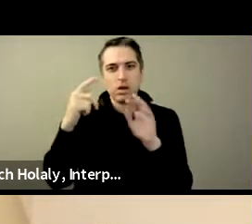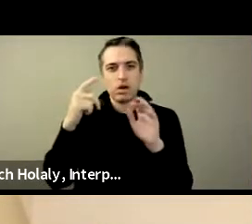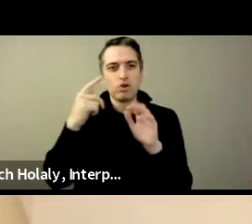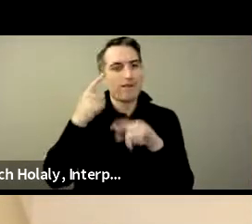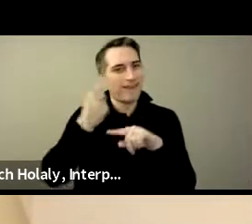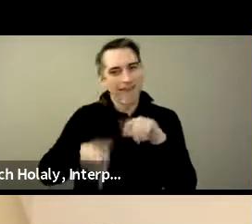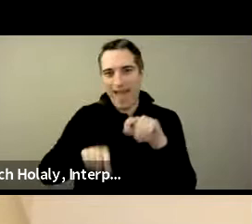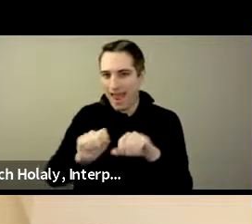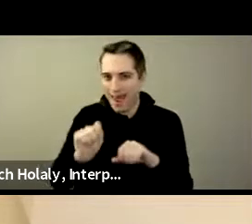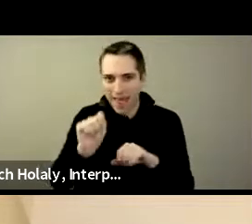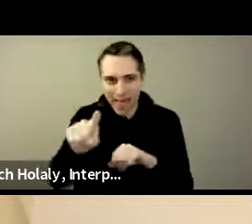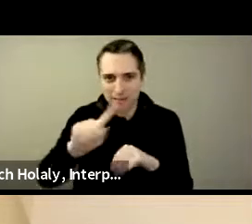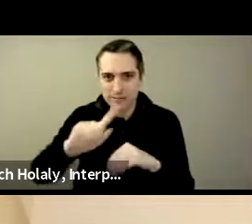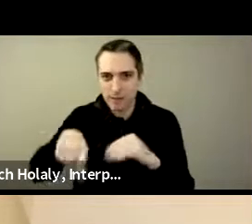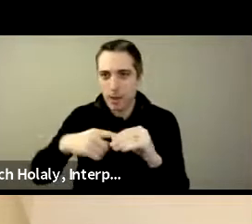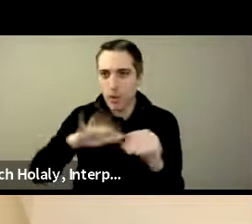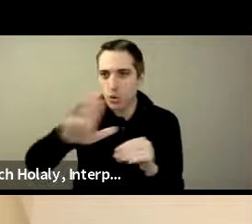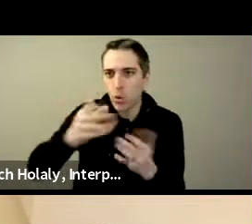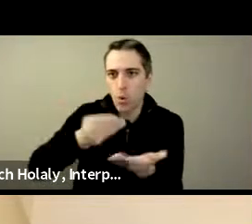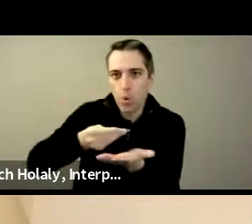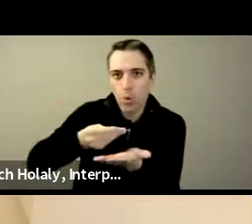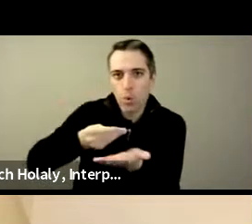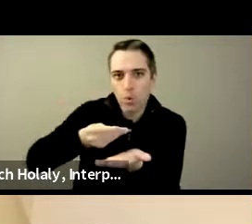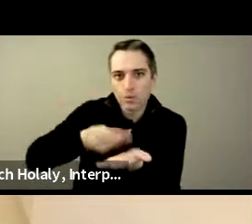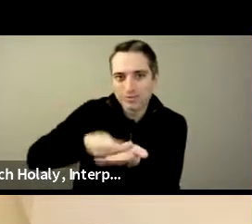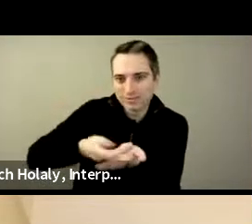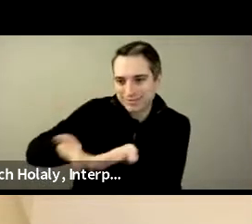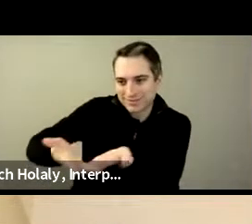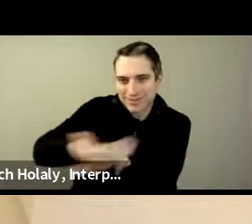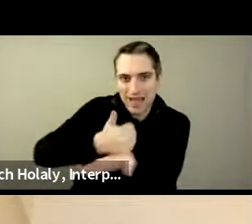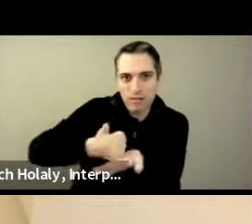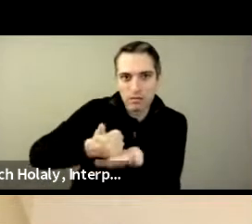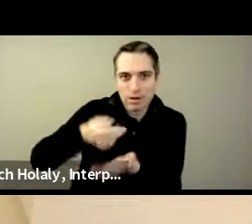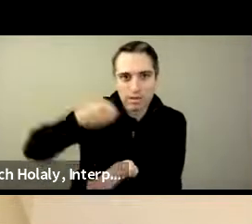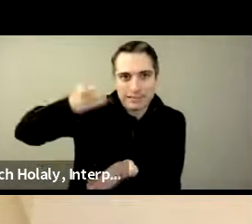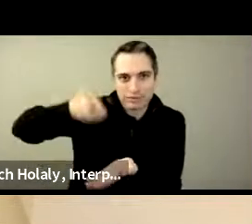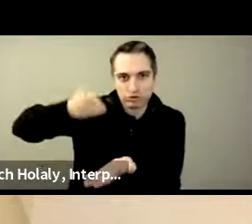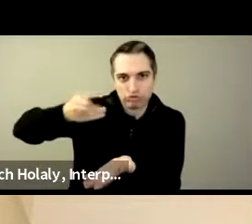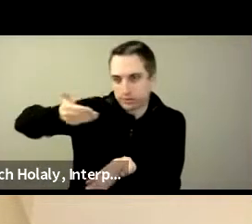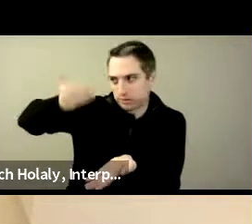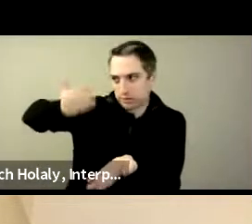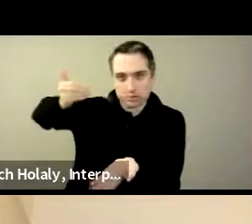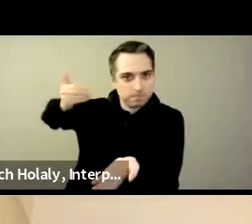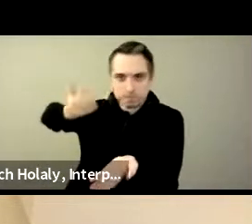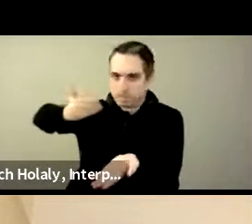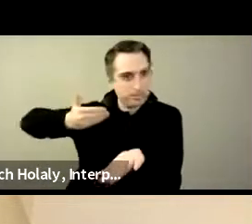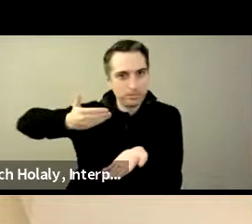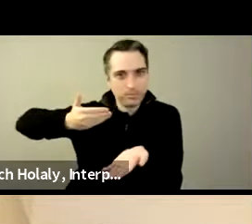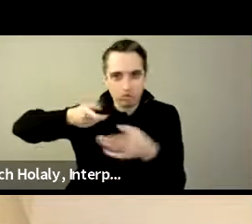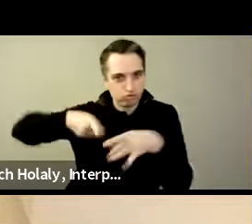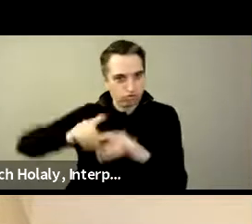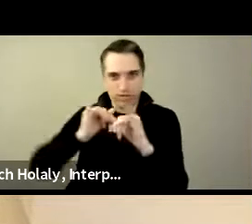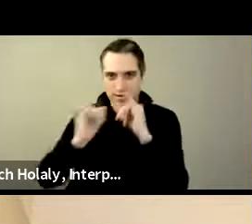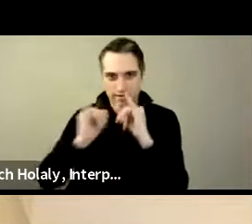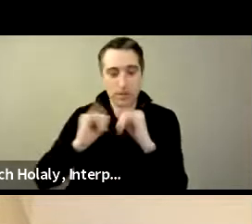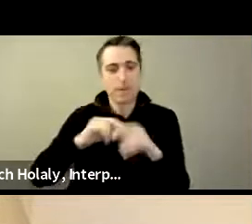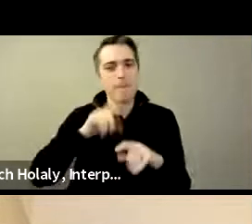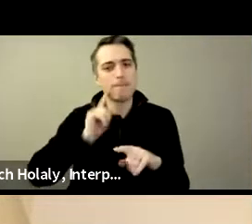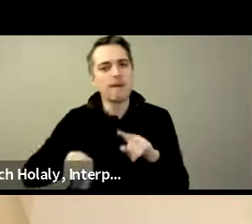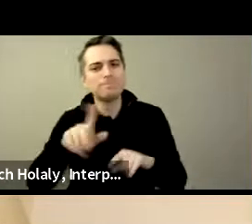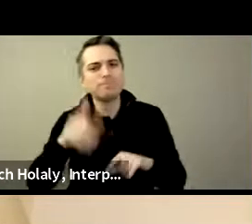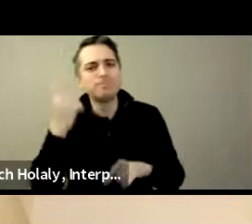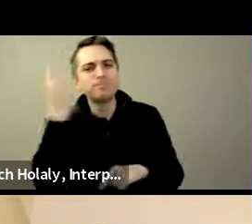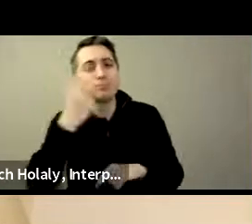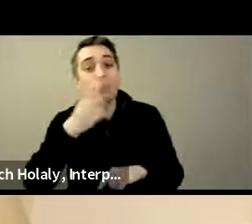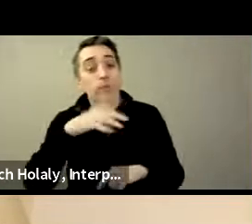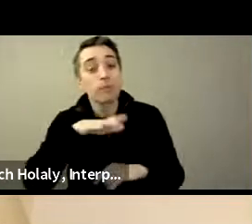you're hiring or when they're hiring someone. Have you done any work? Are you doing any work with the private industry